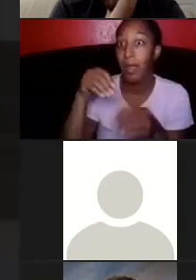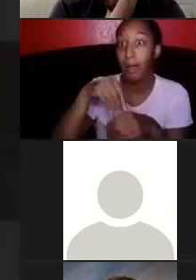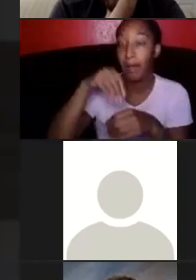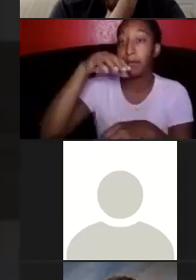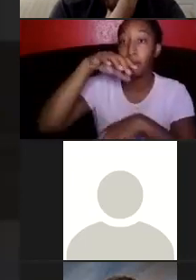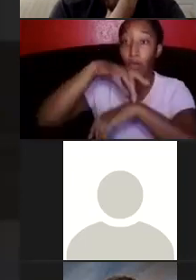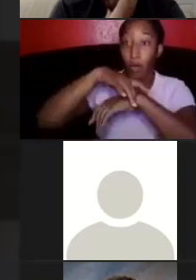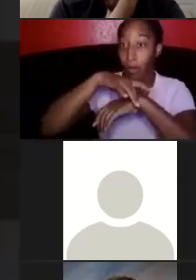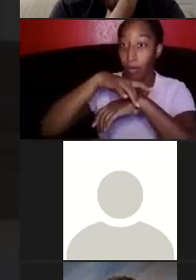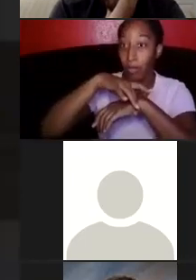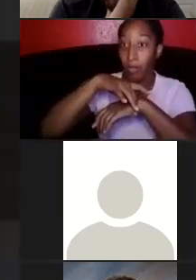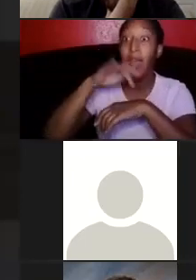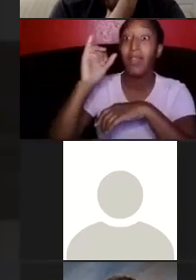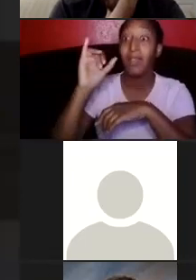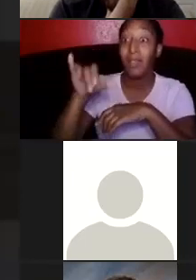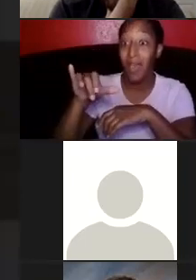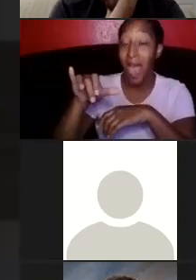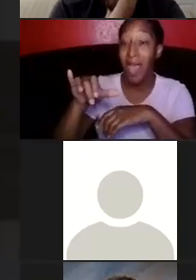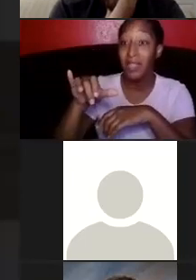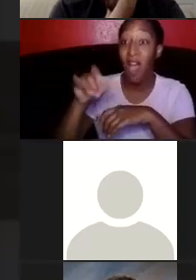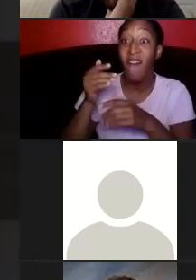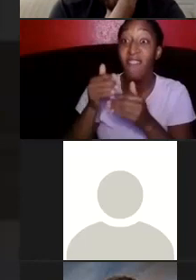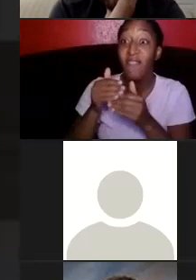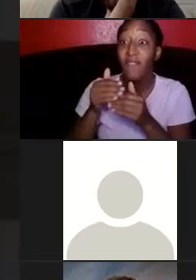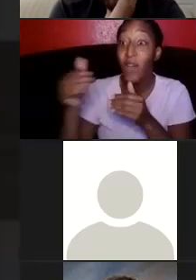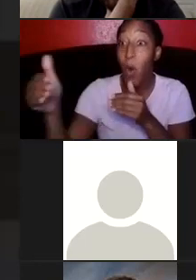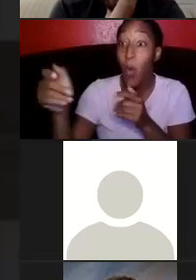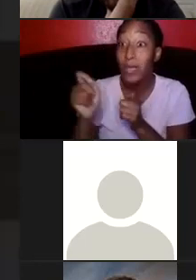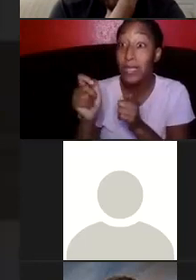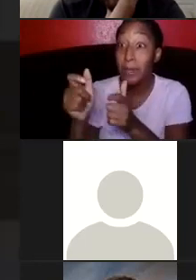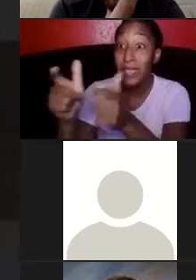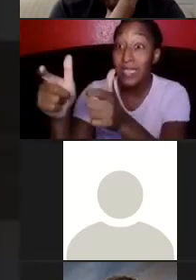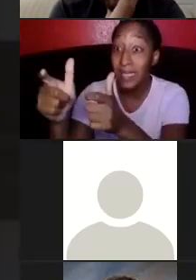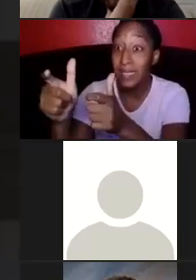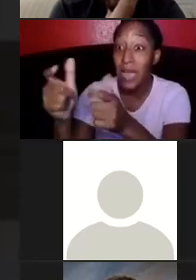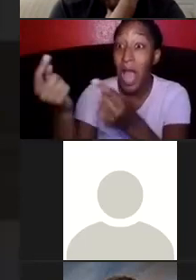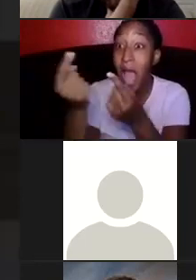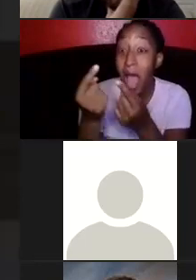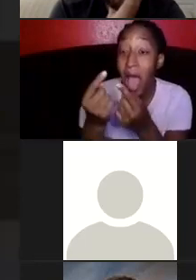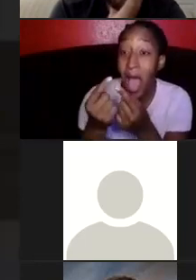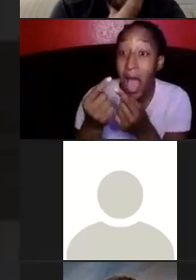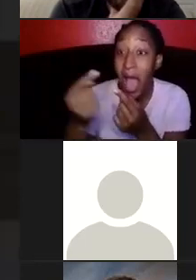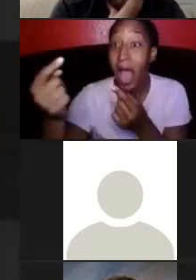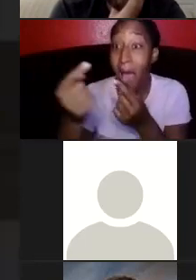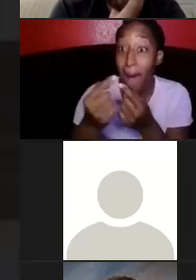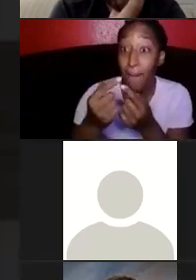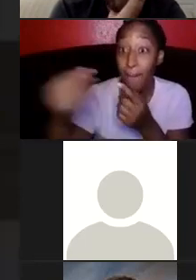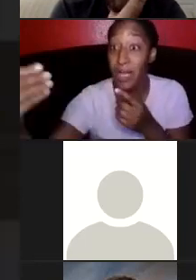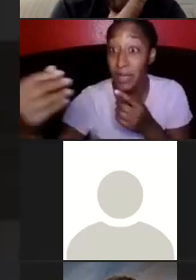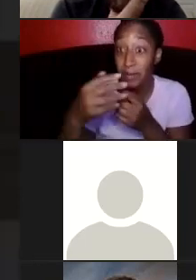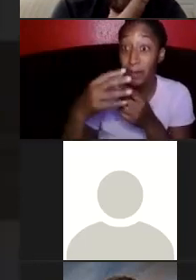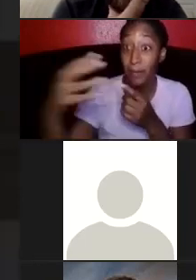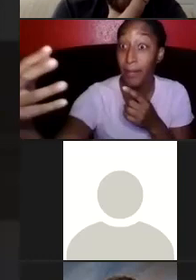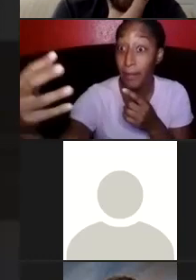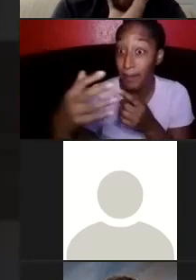counteracts that centripetal acceleration or that force toward the center of the Earth, and it allows the satellite